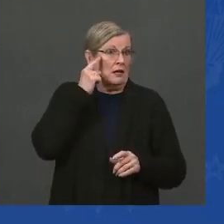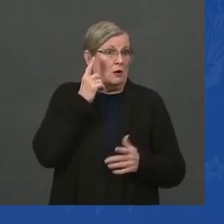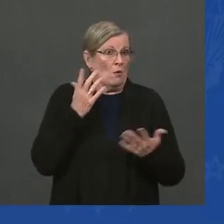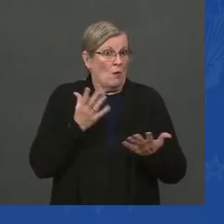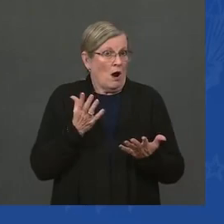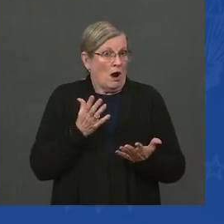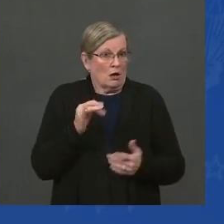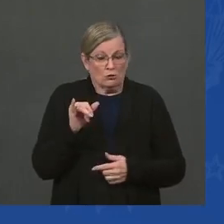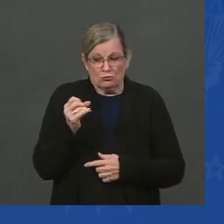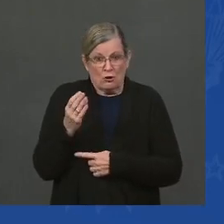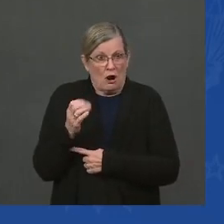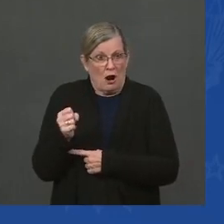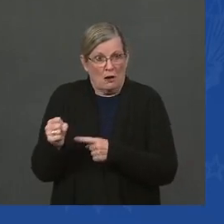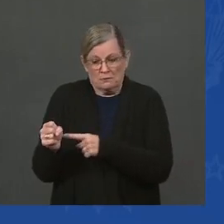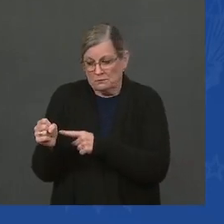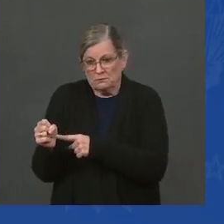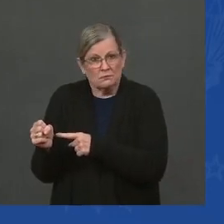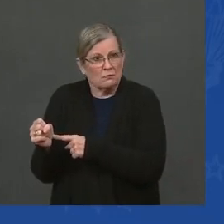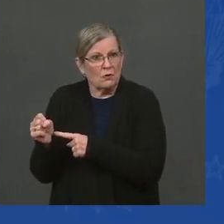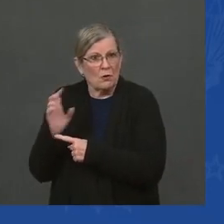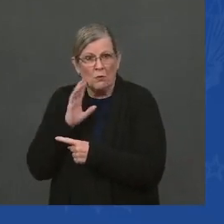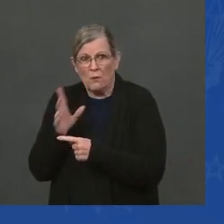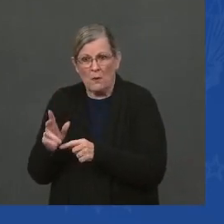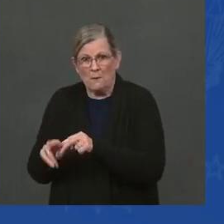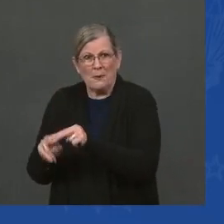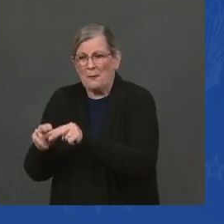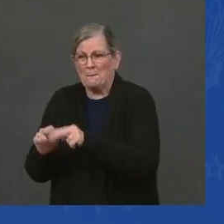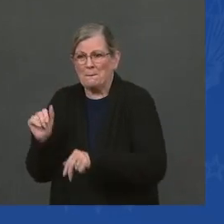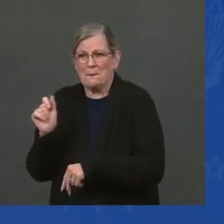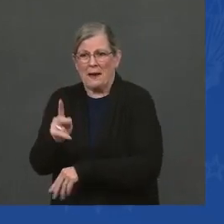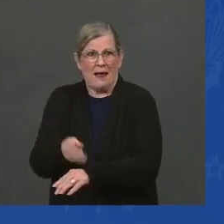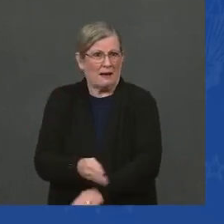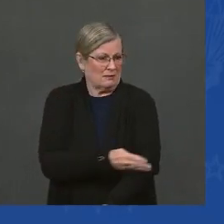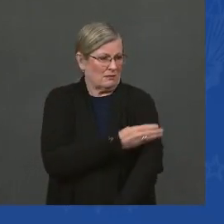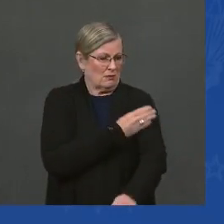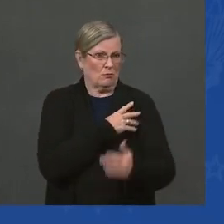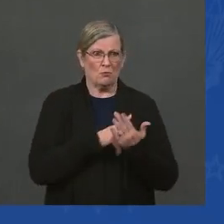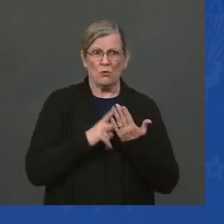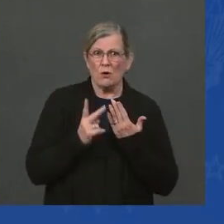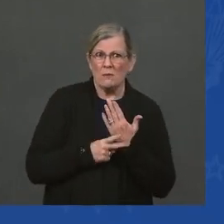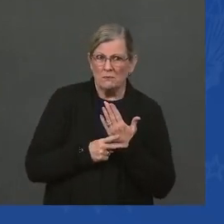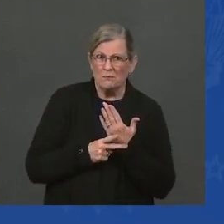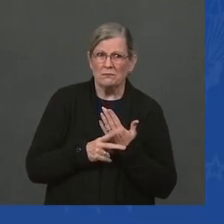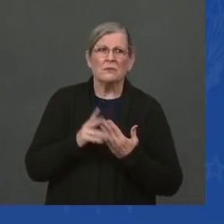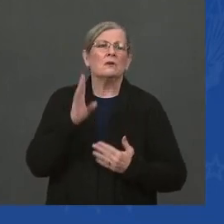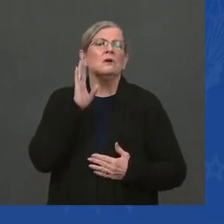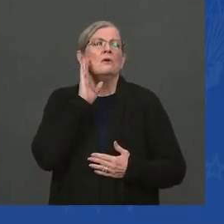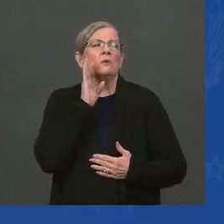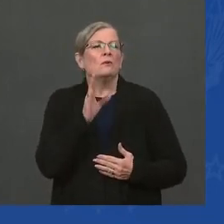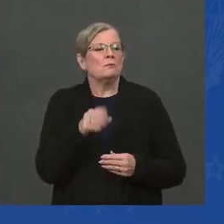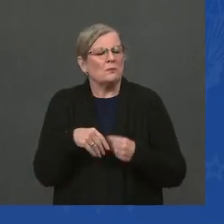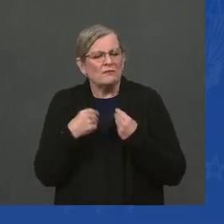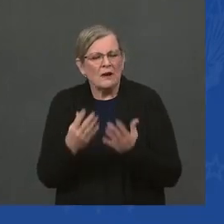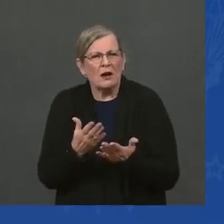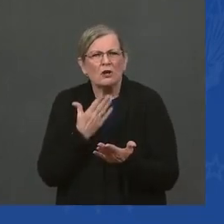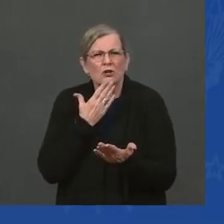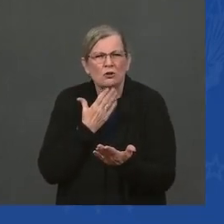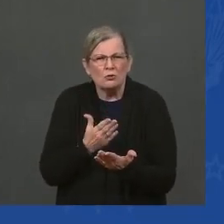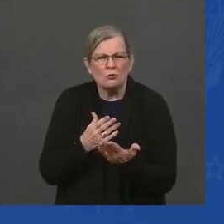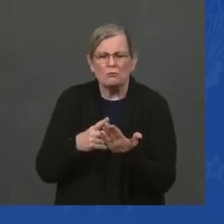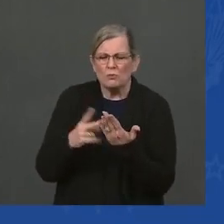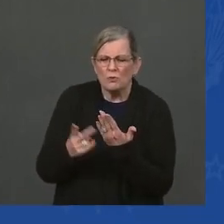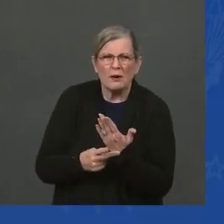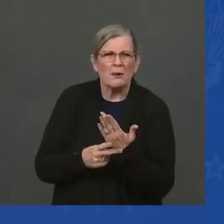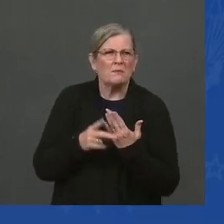American people. It's going to bring historic investment in clean energy, addressing the climate crisis. It's going to cut greenhouse gas emissions by